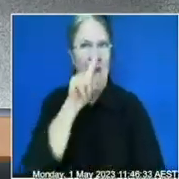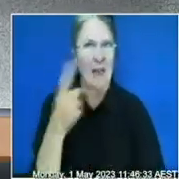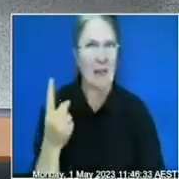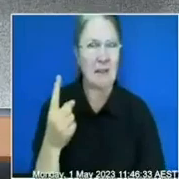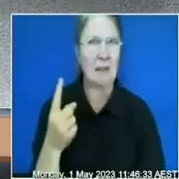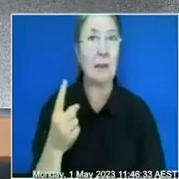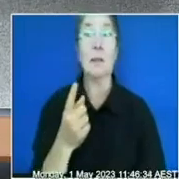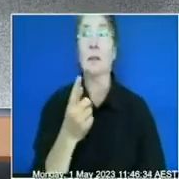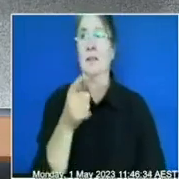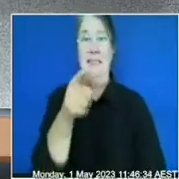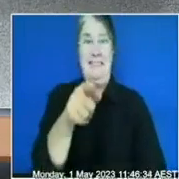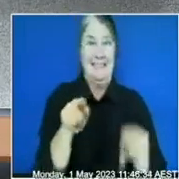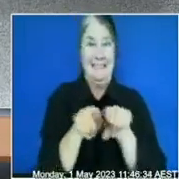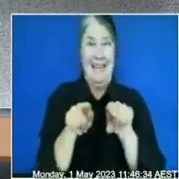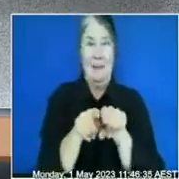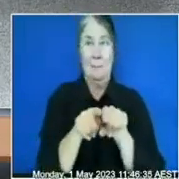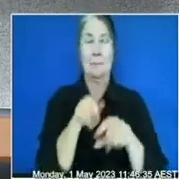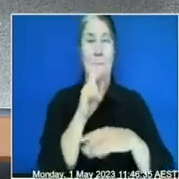risk, that person,